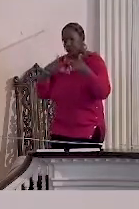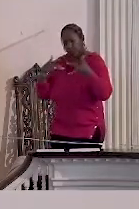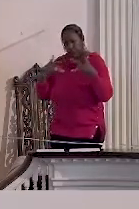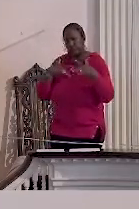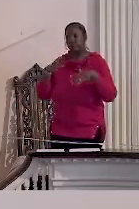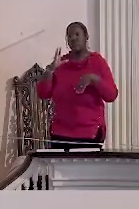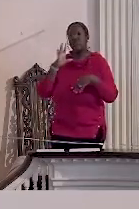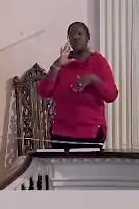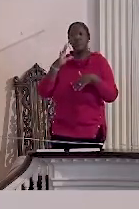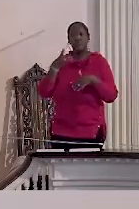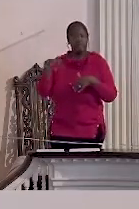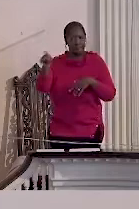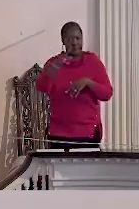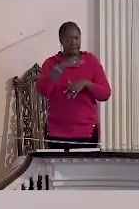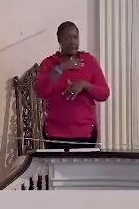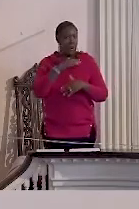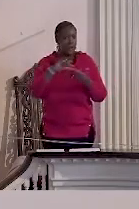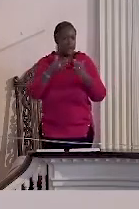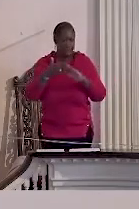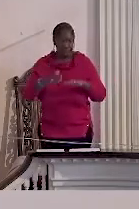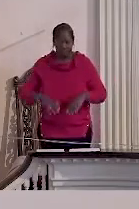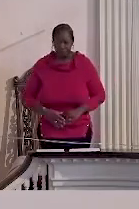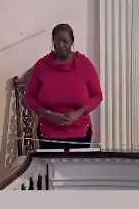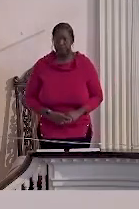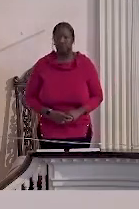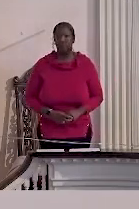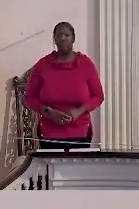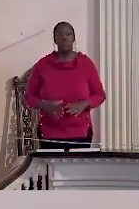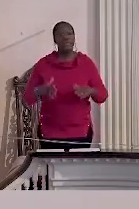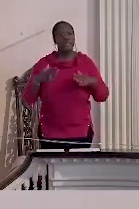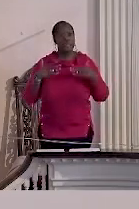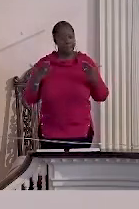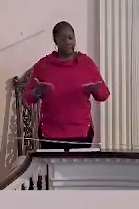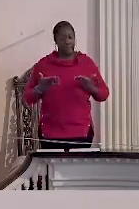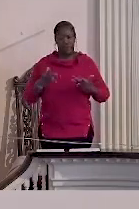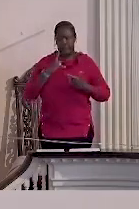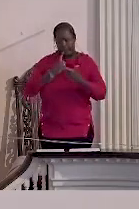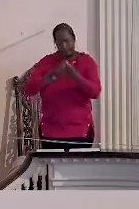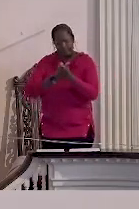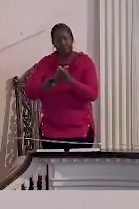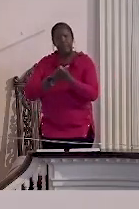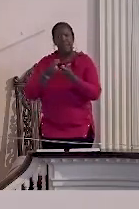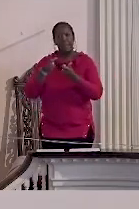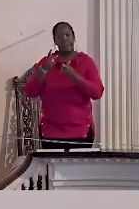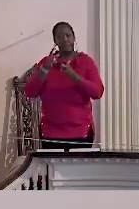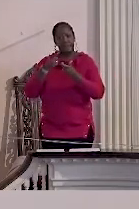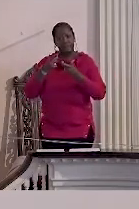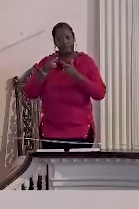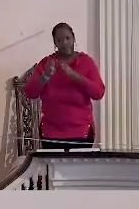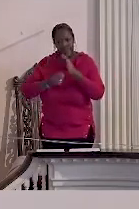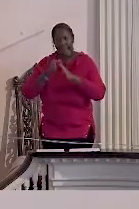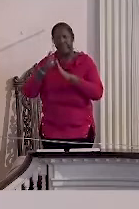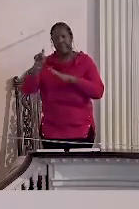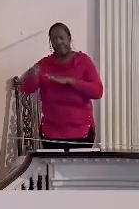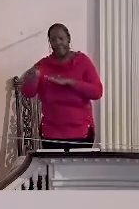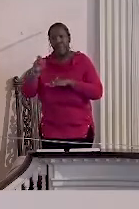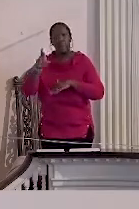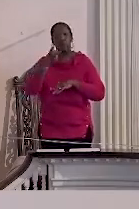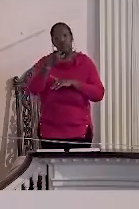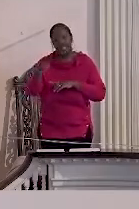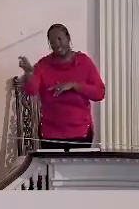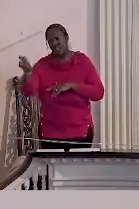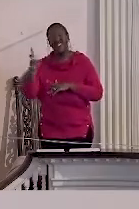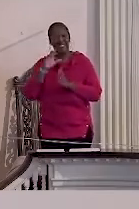this community. Being present to one another in time of need and transition is a central part of our